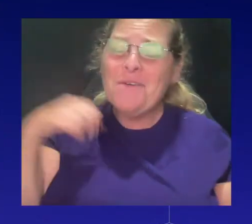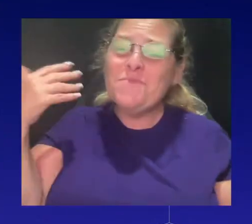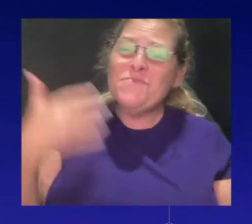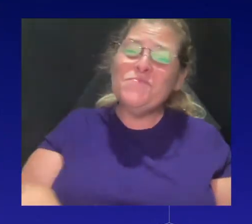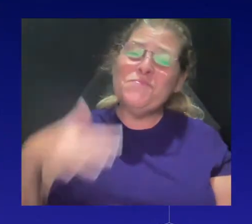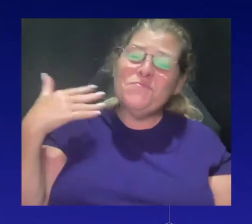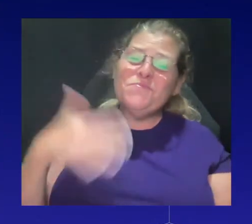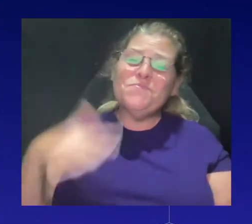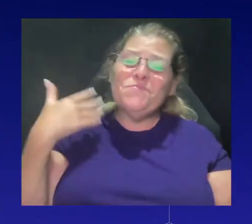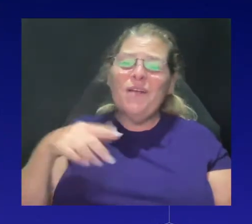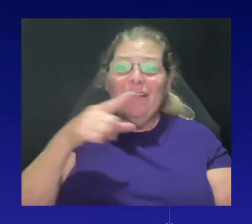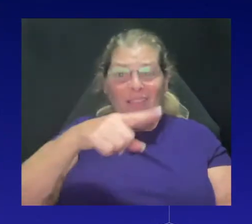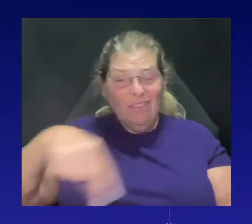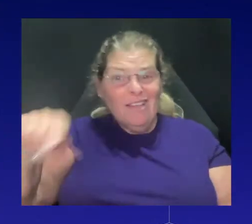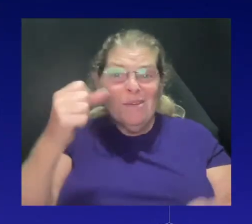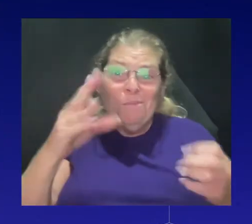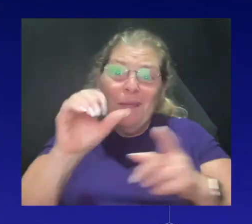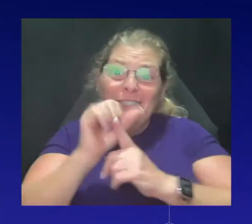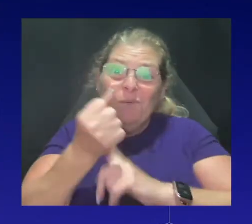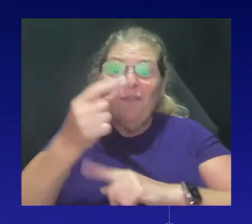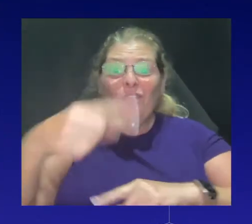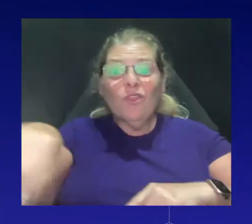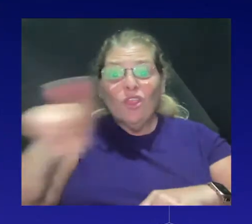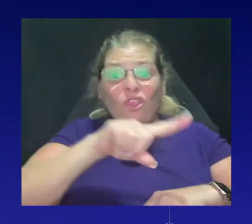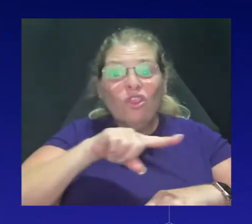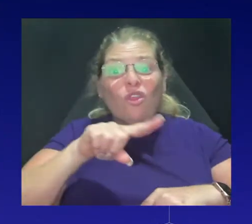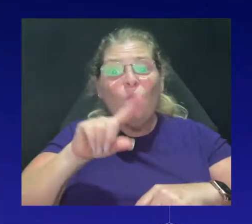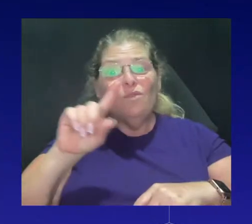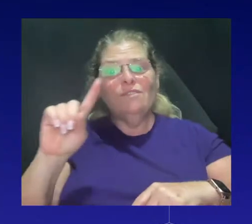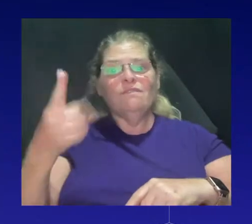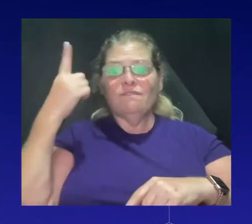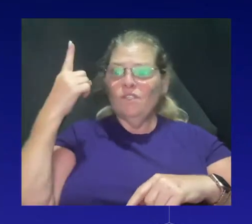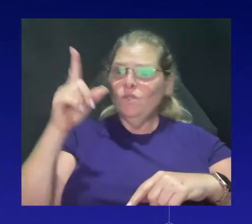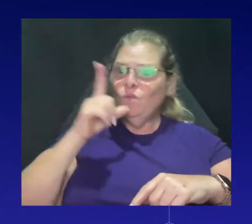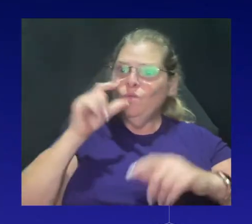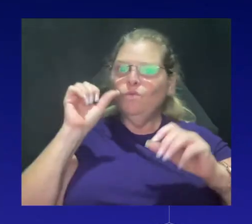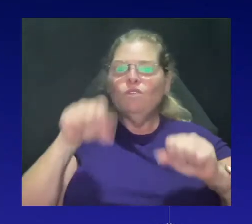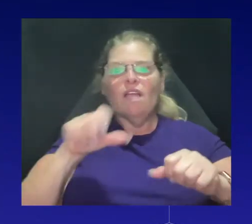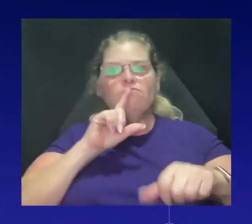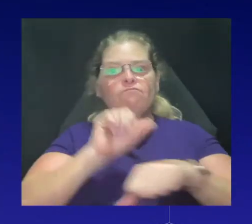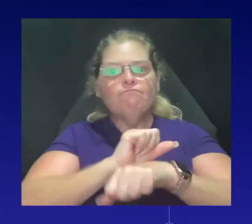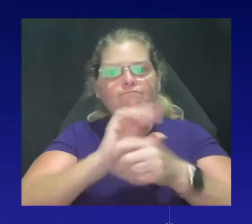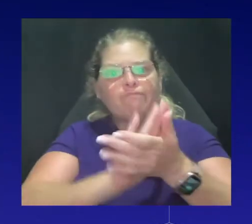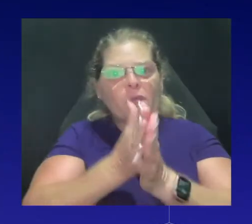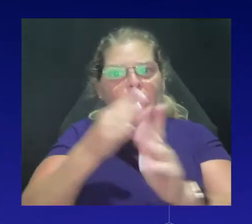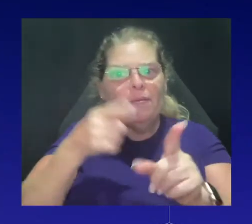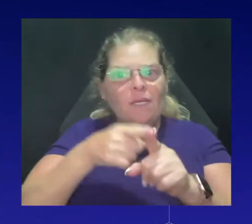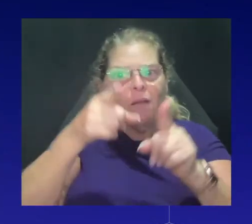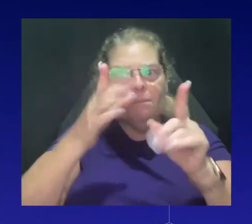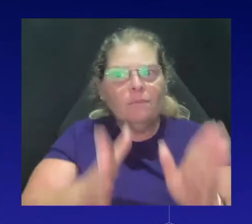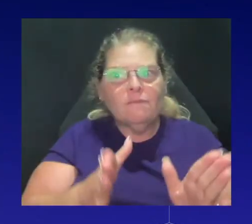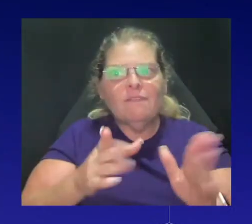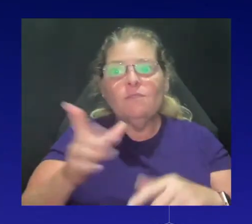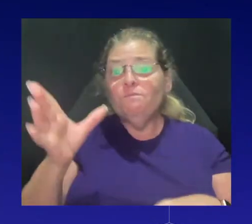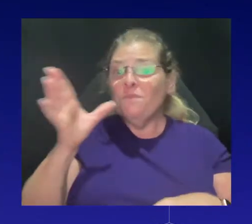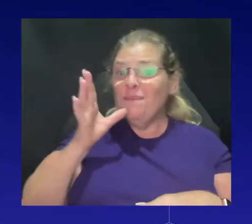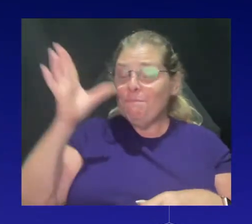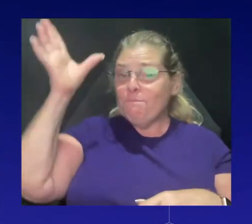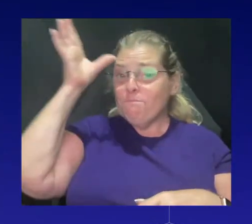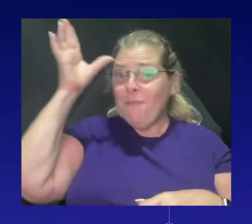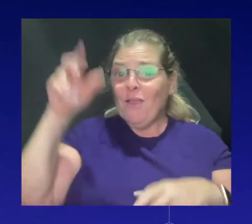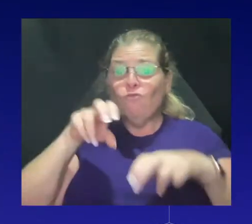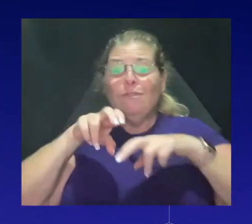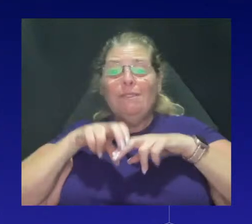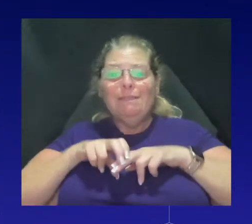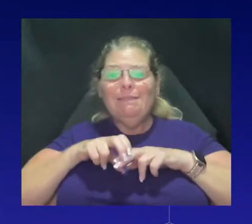the first to actually have a chance to be those professionals. You have the parents who just couldn't believe that